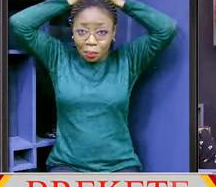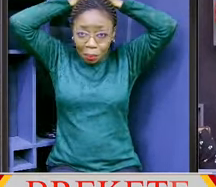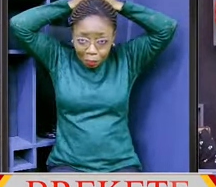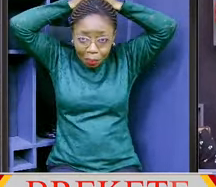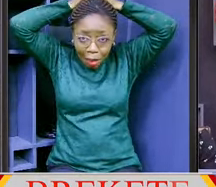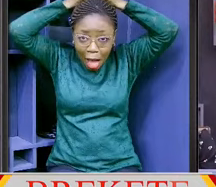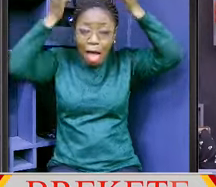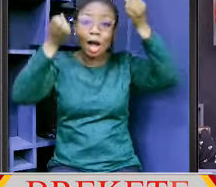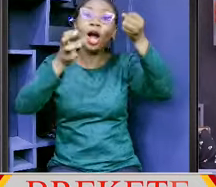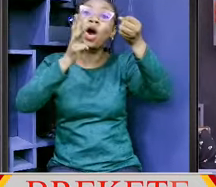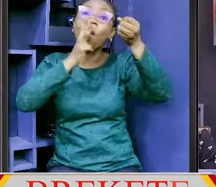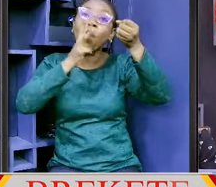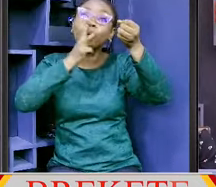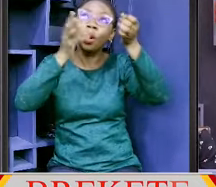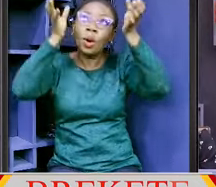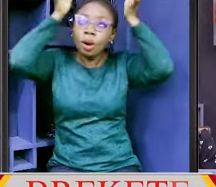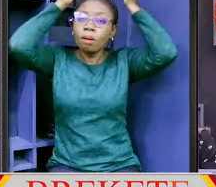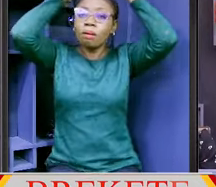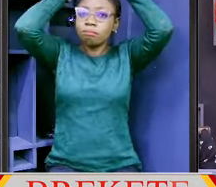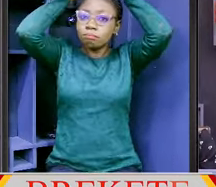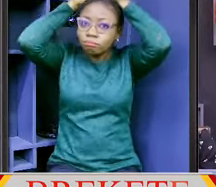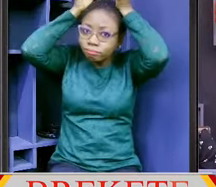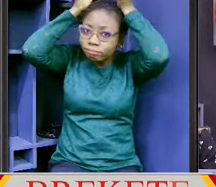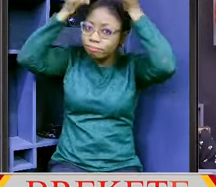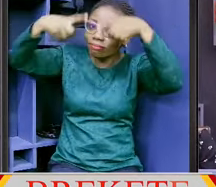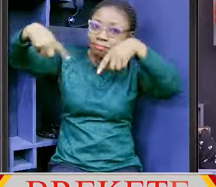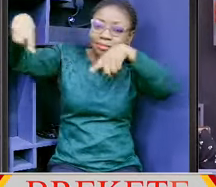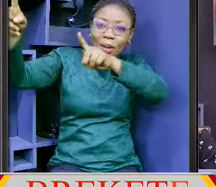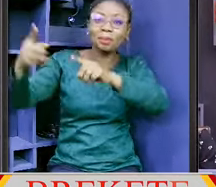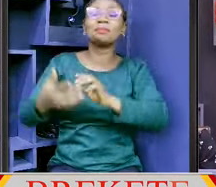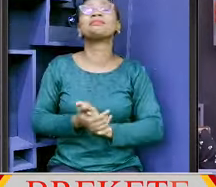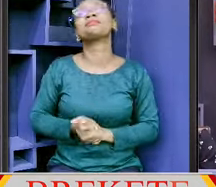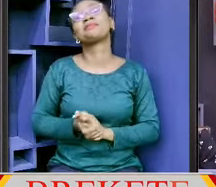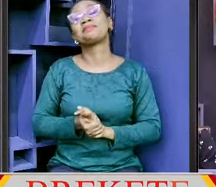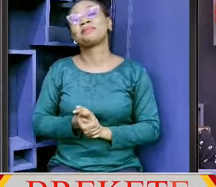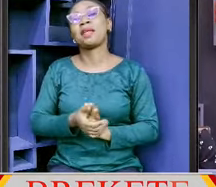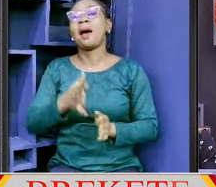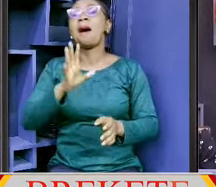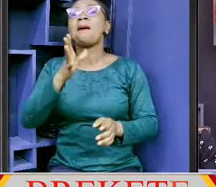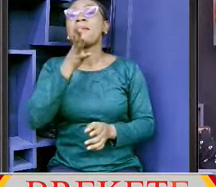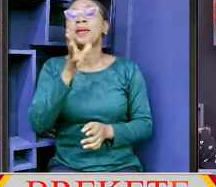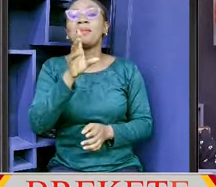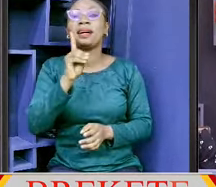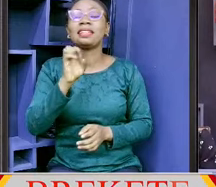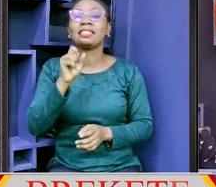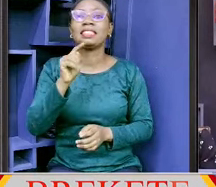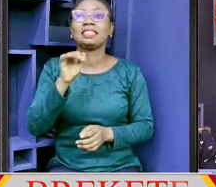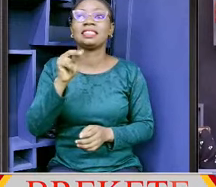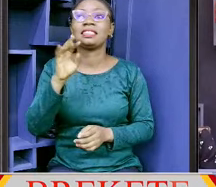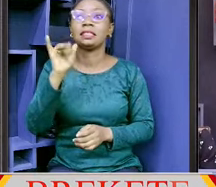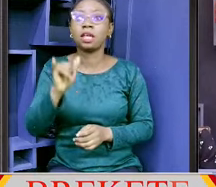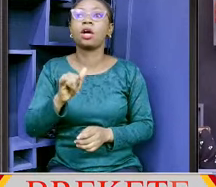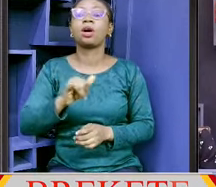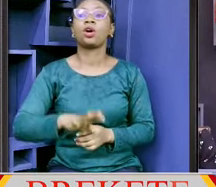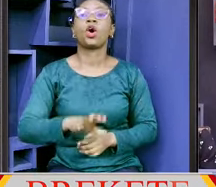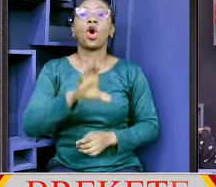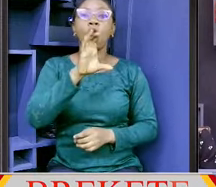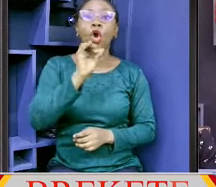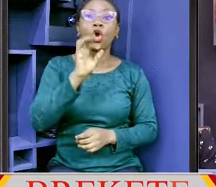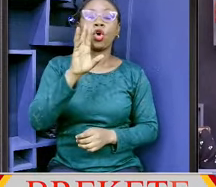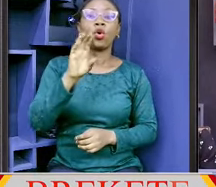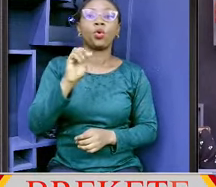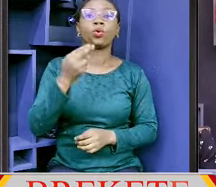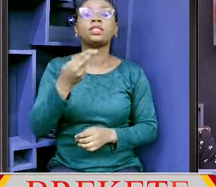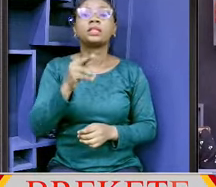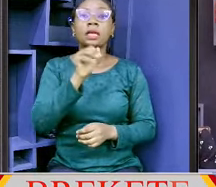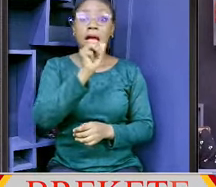them. Okay, make sir. Mama Destiny. Sir? Coach Aminu is bringing 100,000 naira